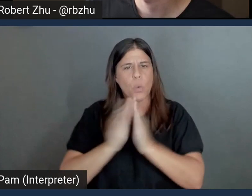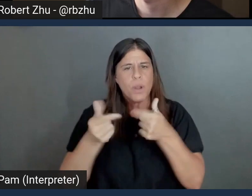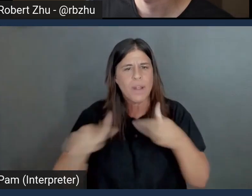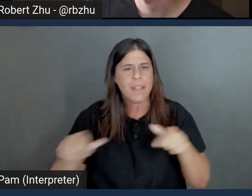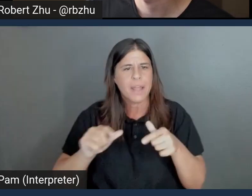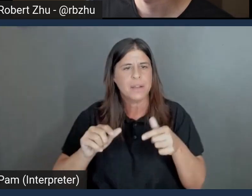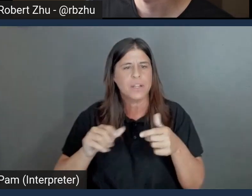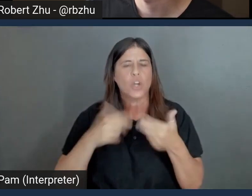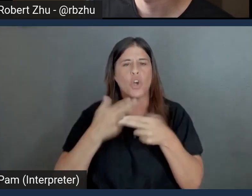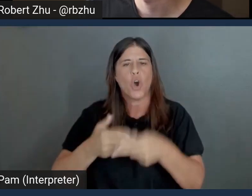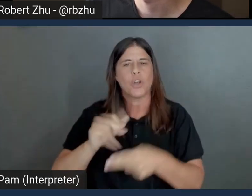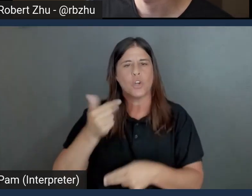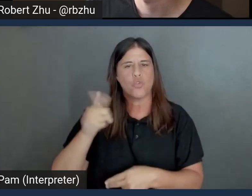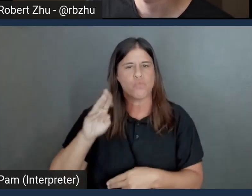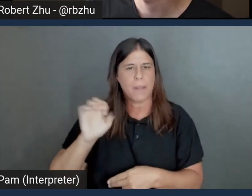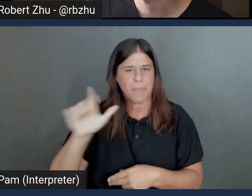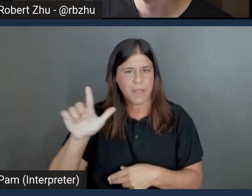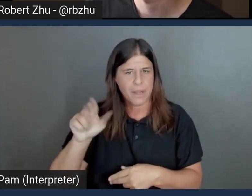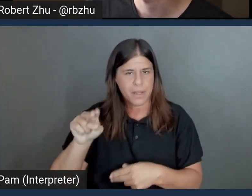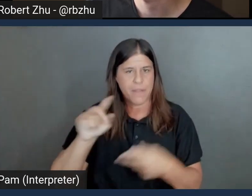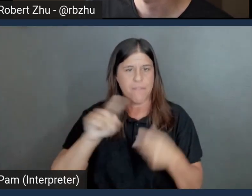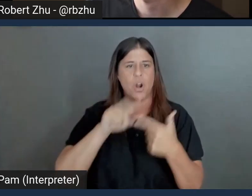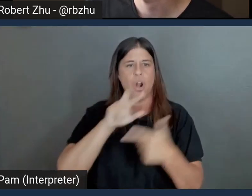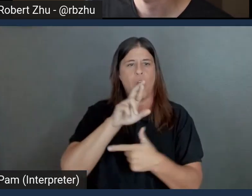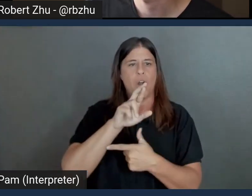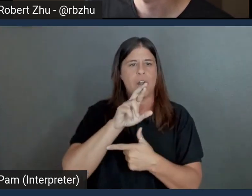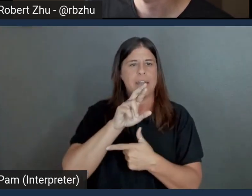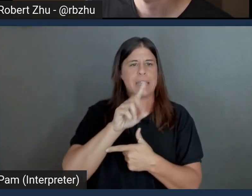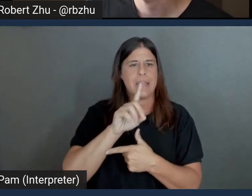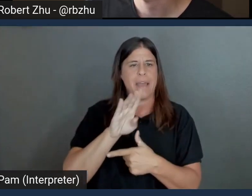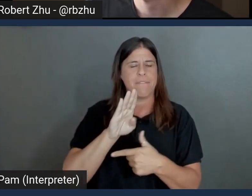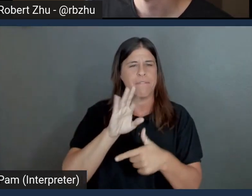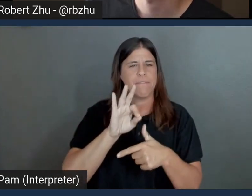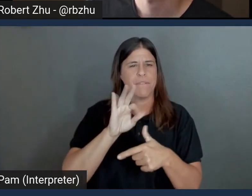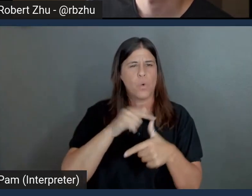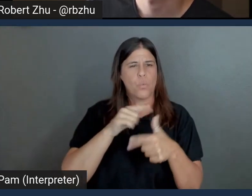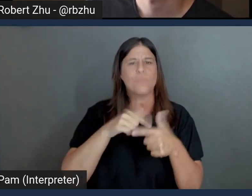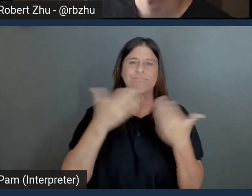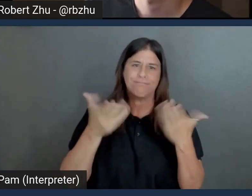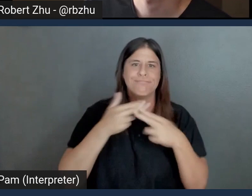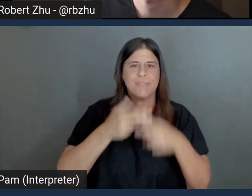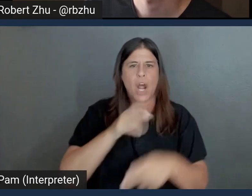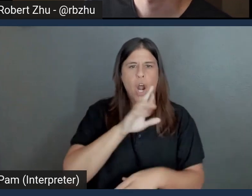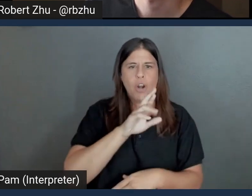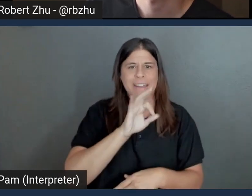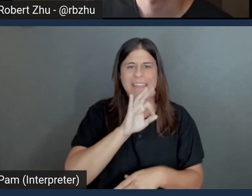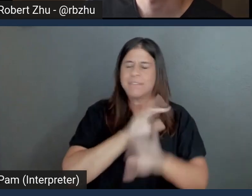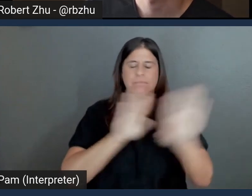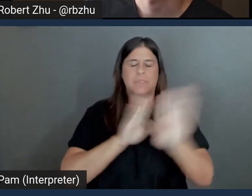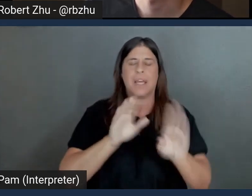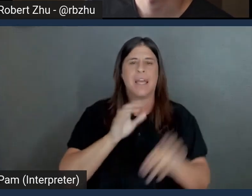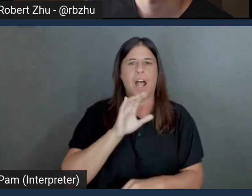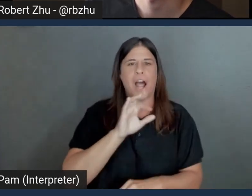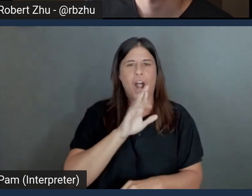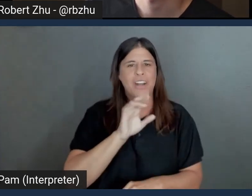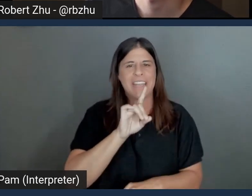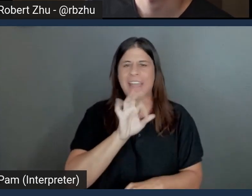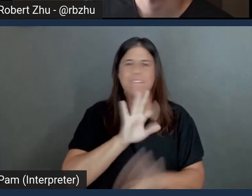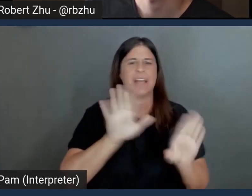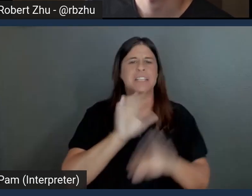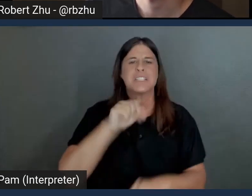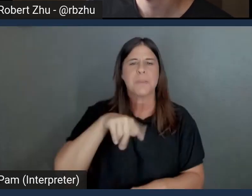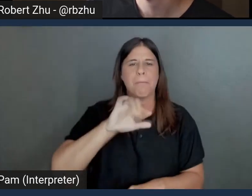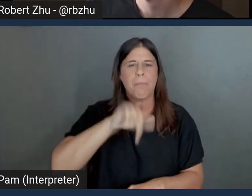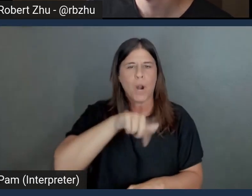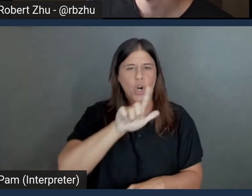Tinkerpop Gremlin. For RDF, we supported a query language called Sparkle, which is another W3C standard. With